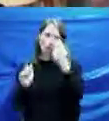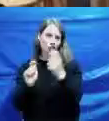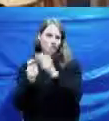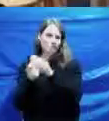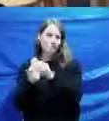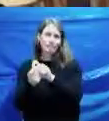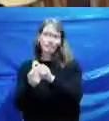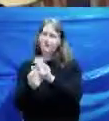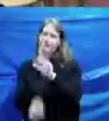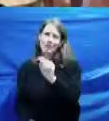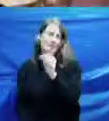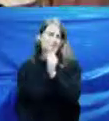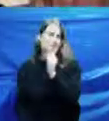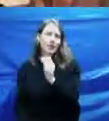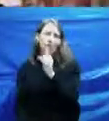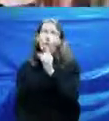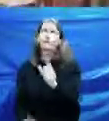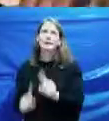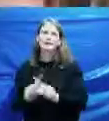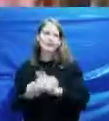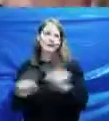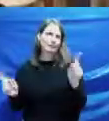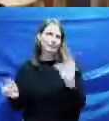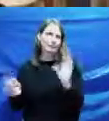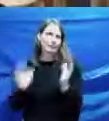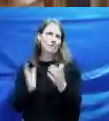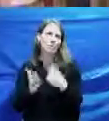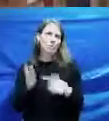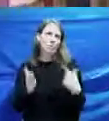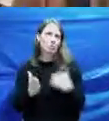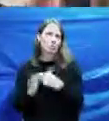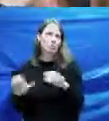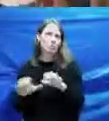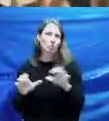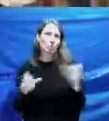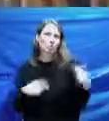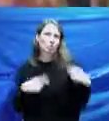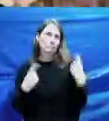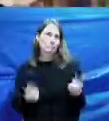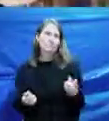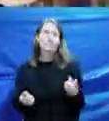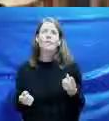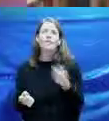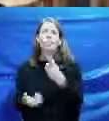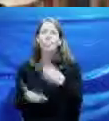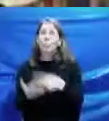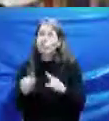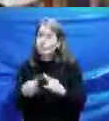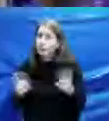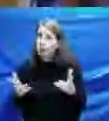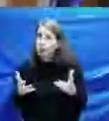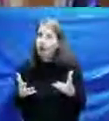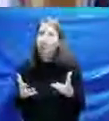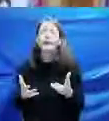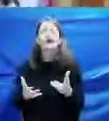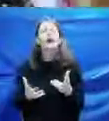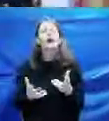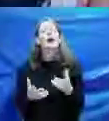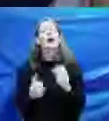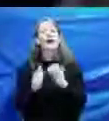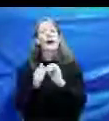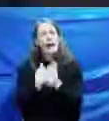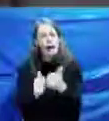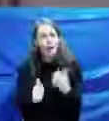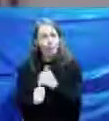we've been doing for years and years, but it's different in terms of thinking about the how you teach it, what you're presenting to students, how deep you're willing to go with